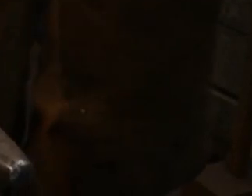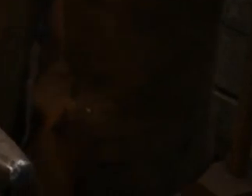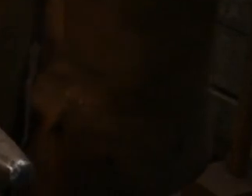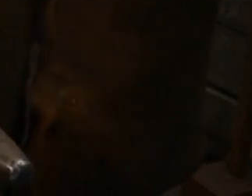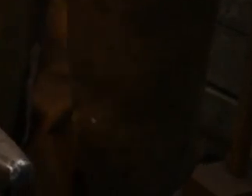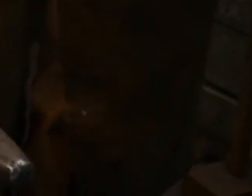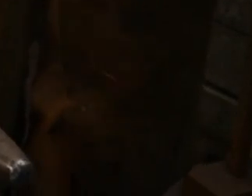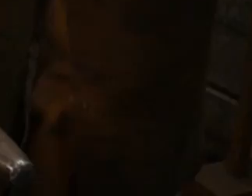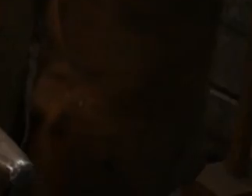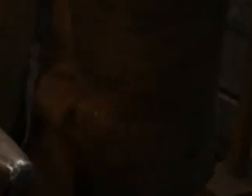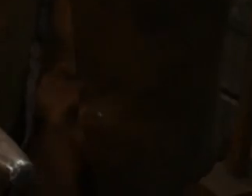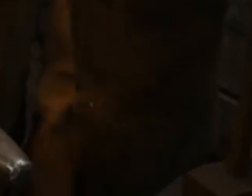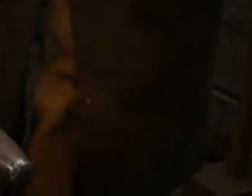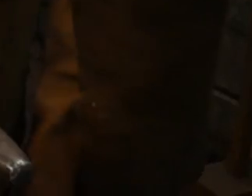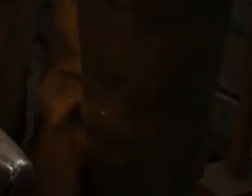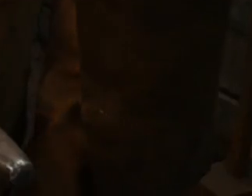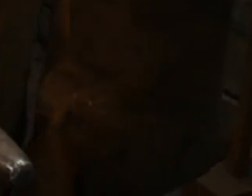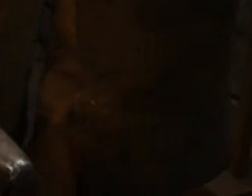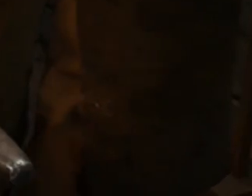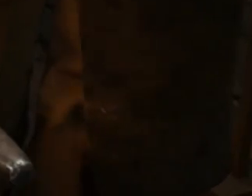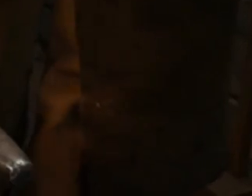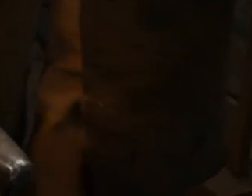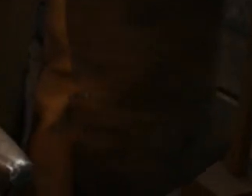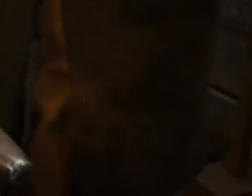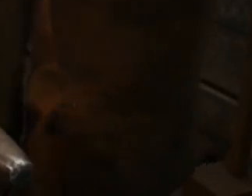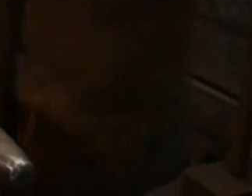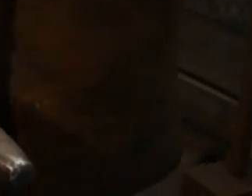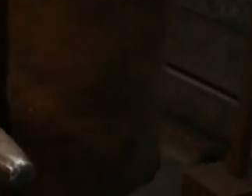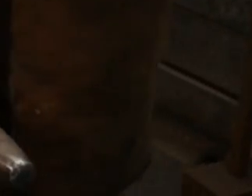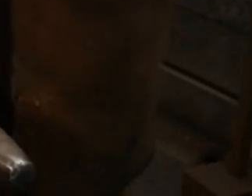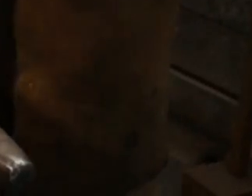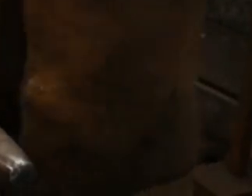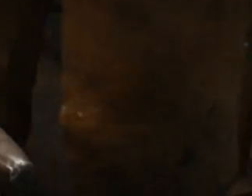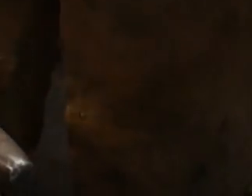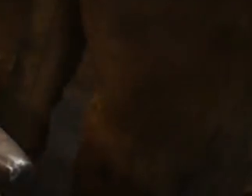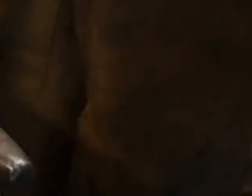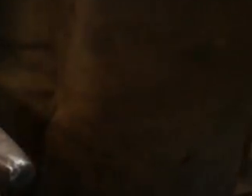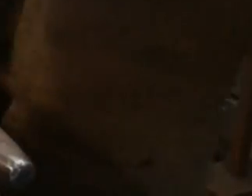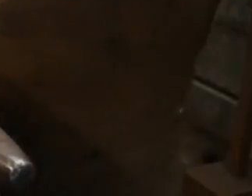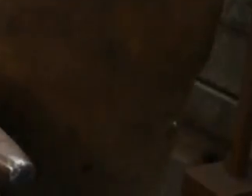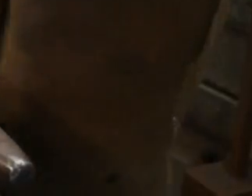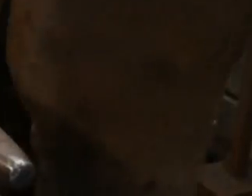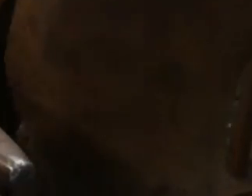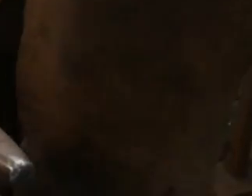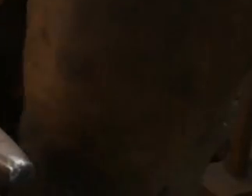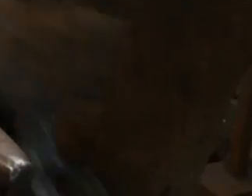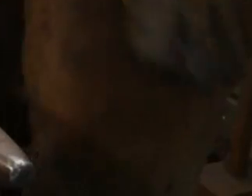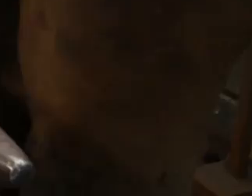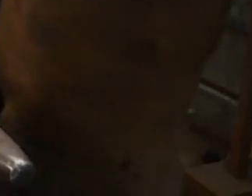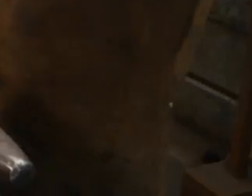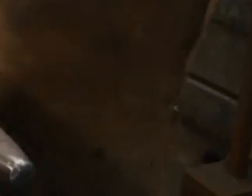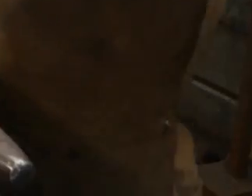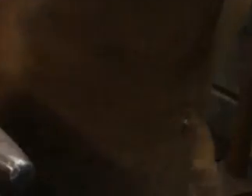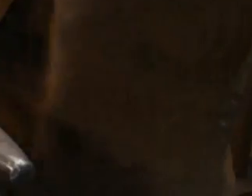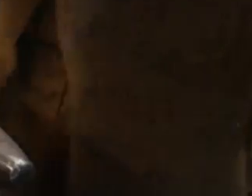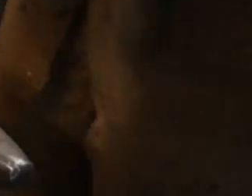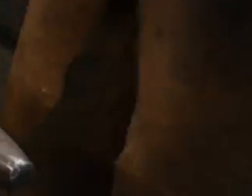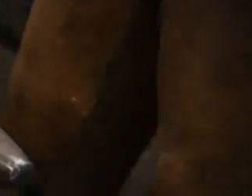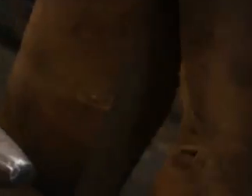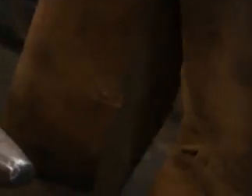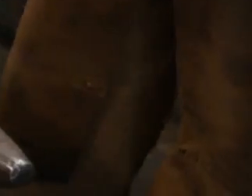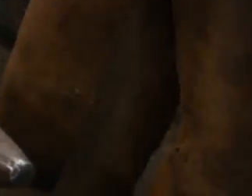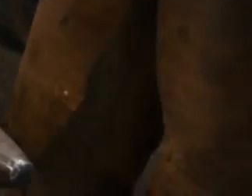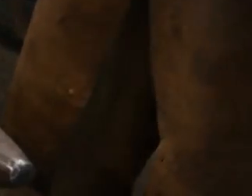that. And also $5 from Dan Maggiore. Thank you, Dan Maggiore.